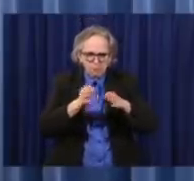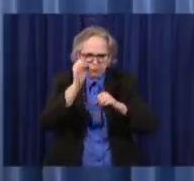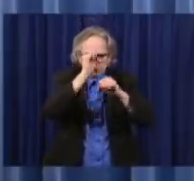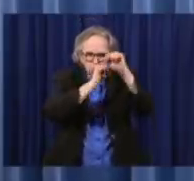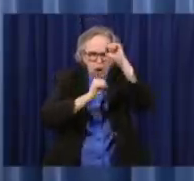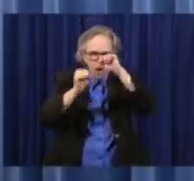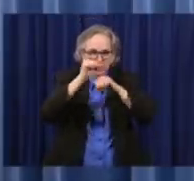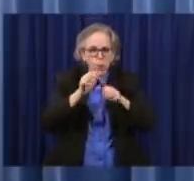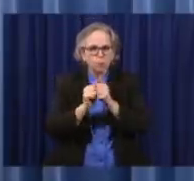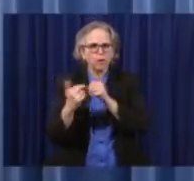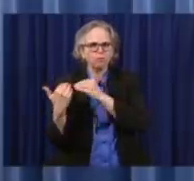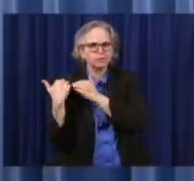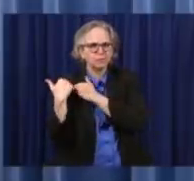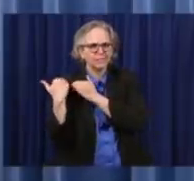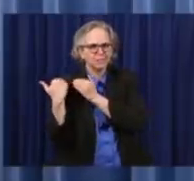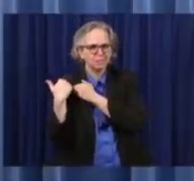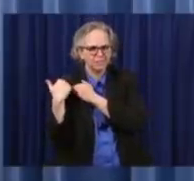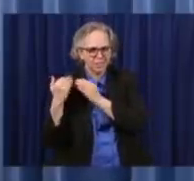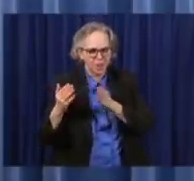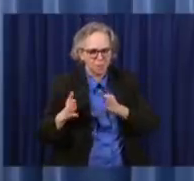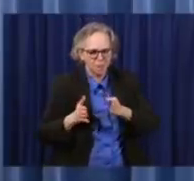to do that.